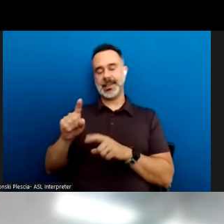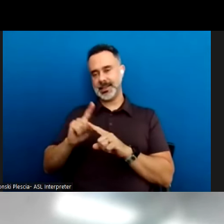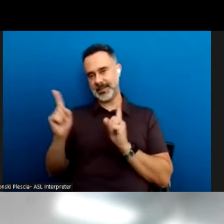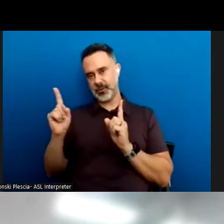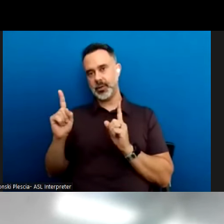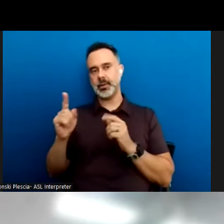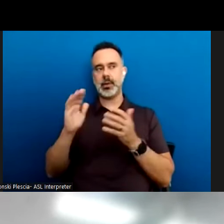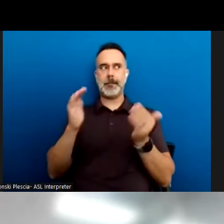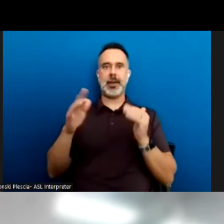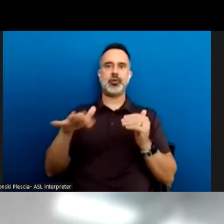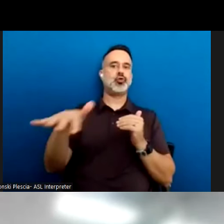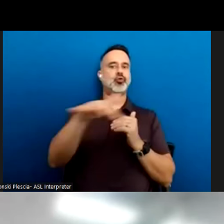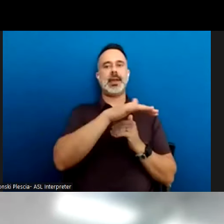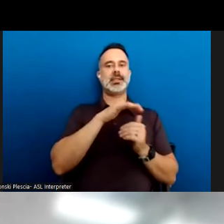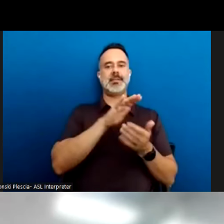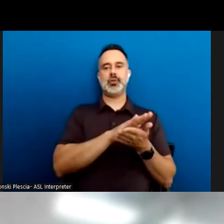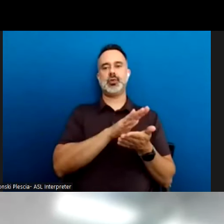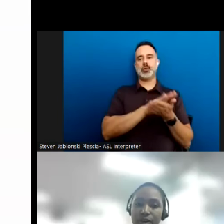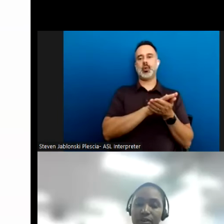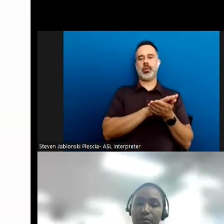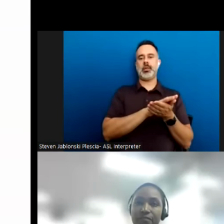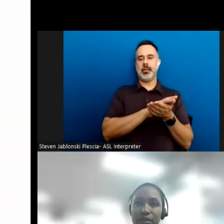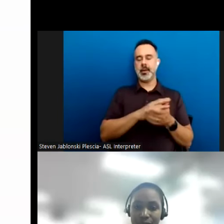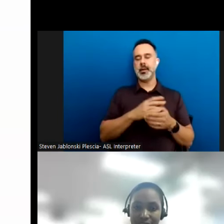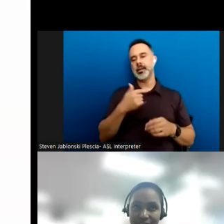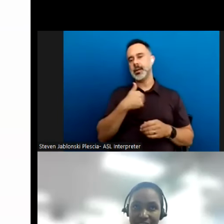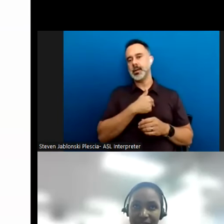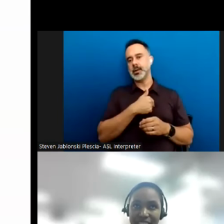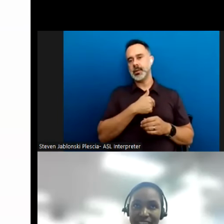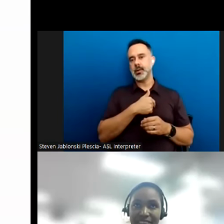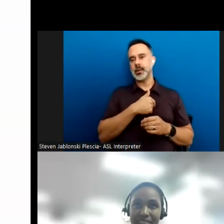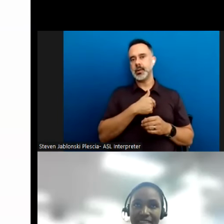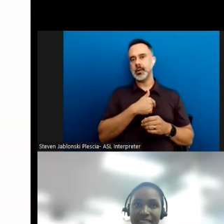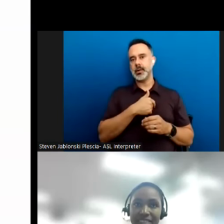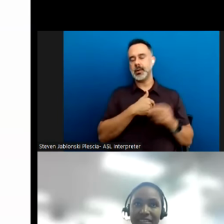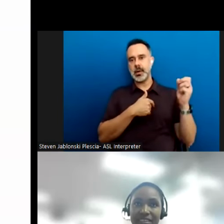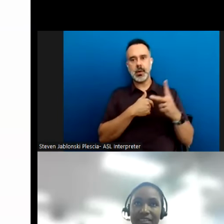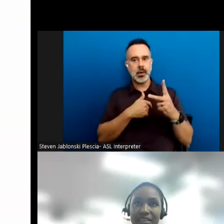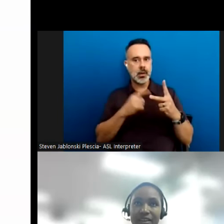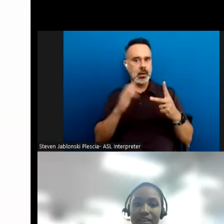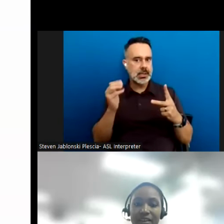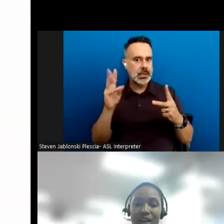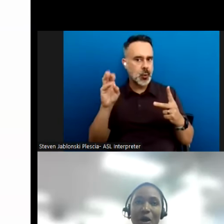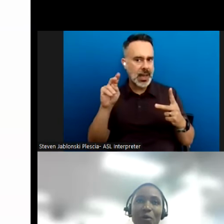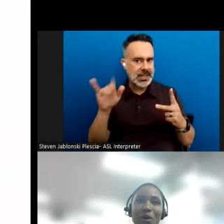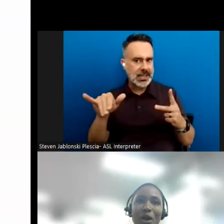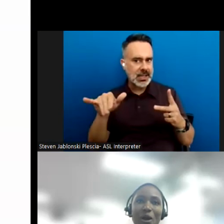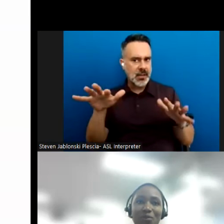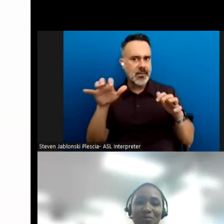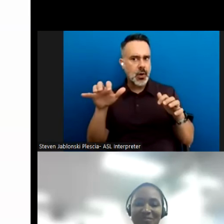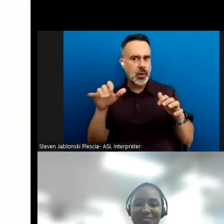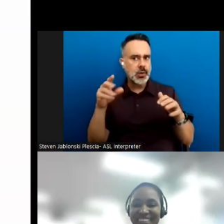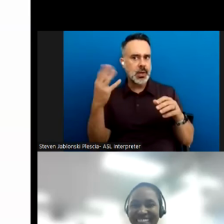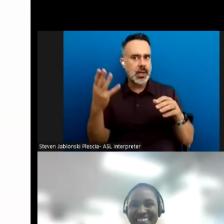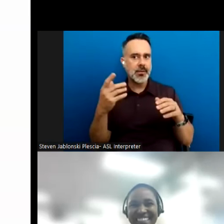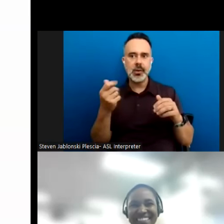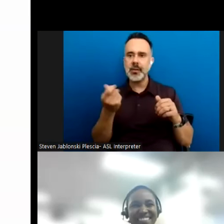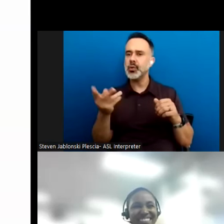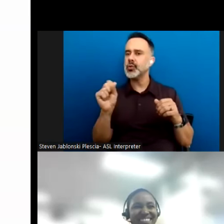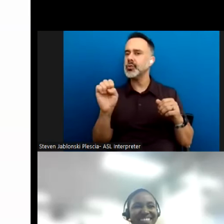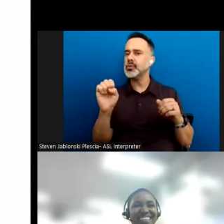the rest of the school. And so we did work with Workforce Development Okay, Center. it looks like Wendy froze. We'll give her a couple seconds.